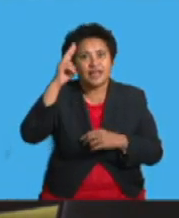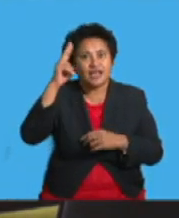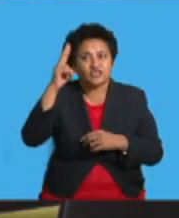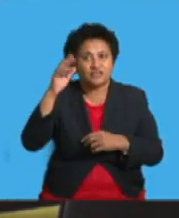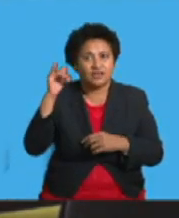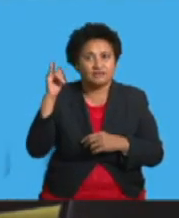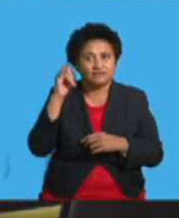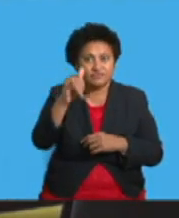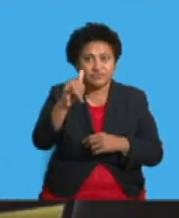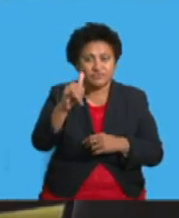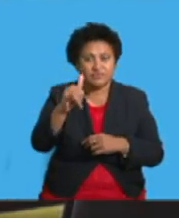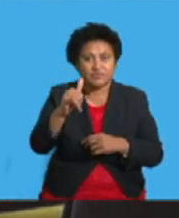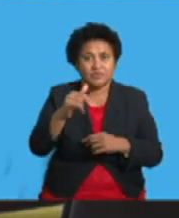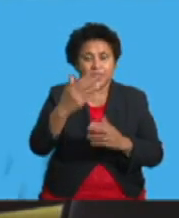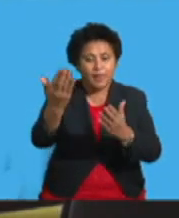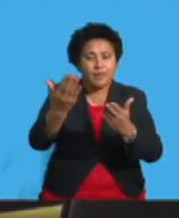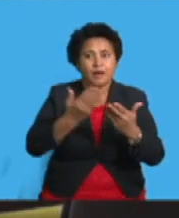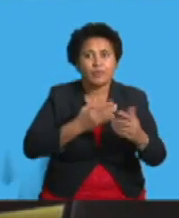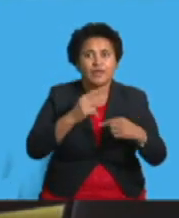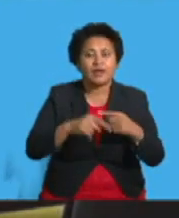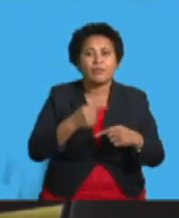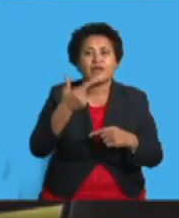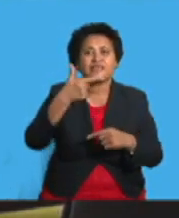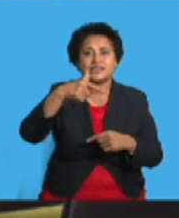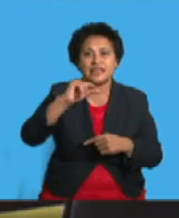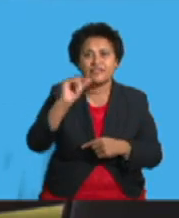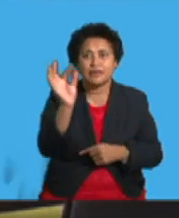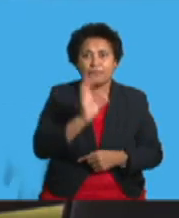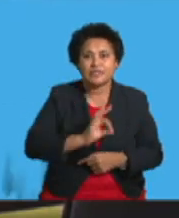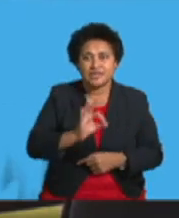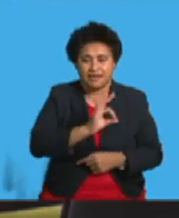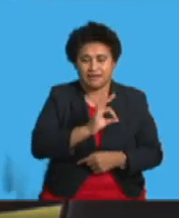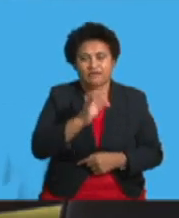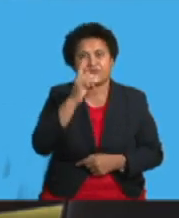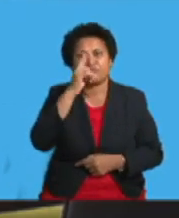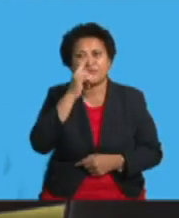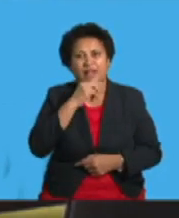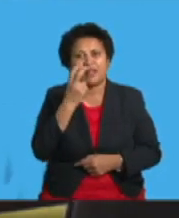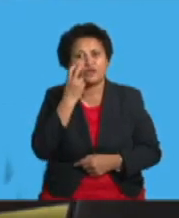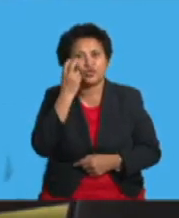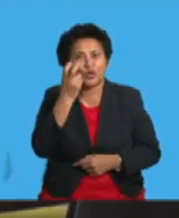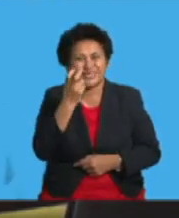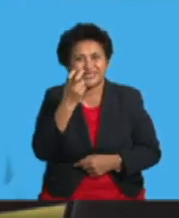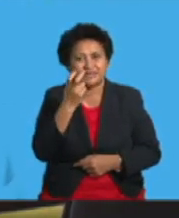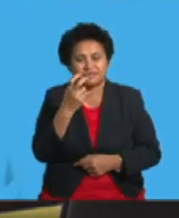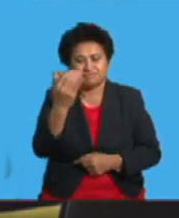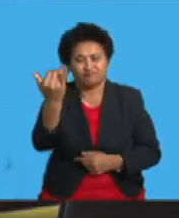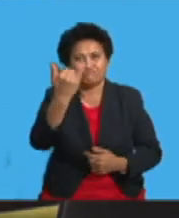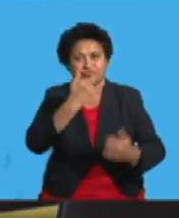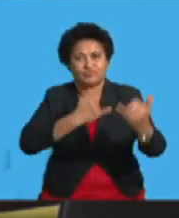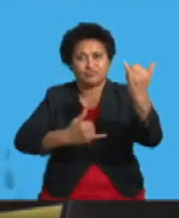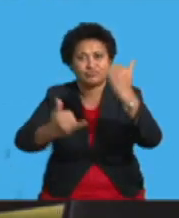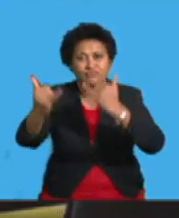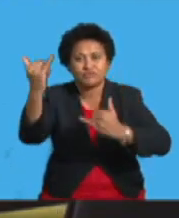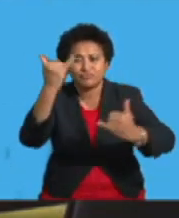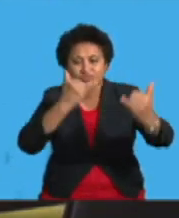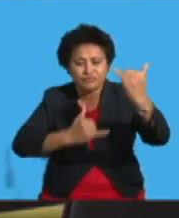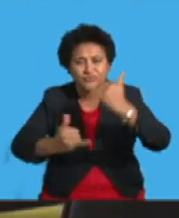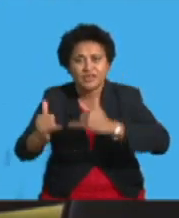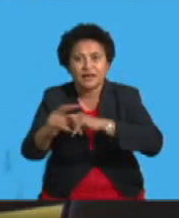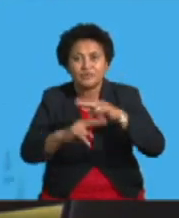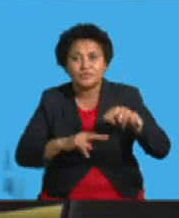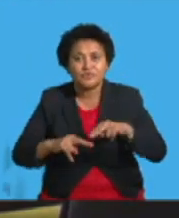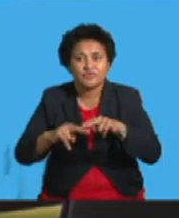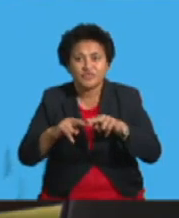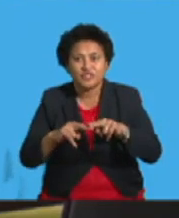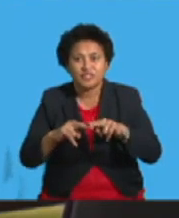brings close to approximately 70% of all tourism arrivals into Fiji. The bulk of the tourists who come to Fiji, over 95%,